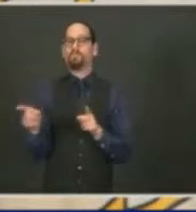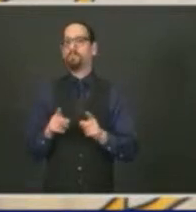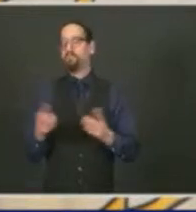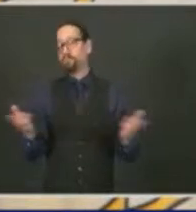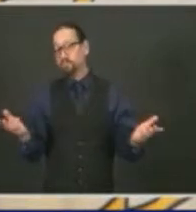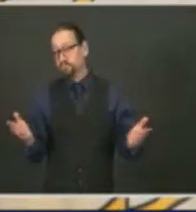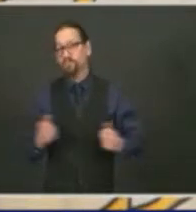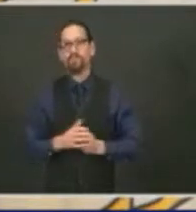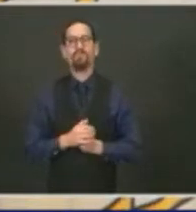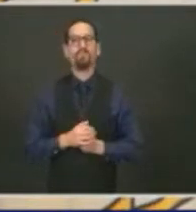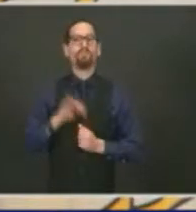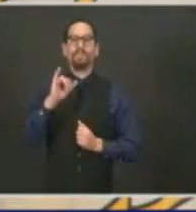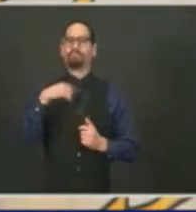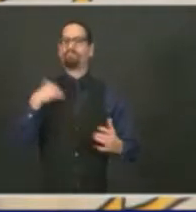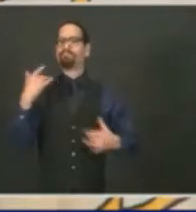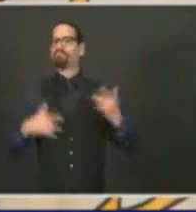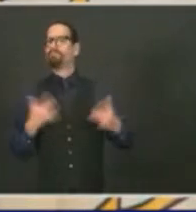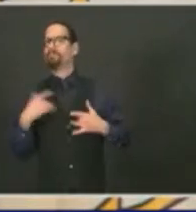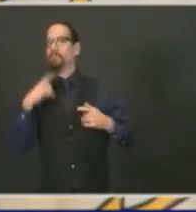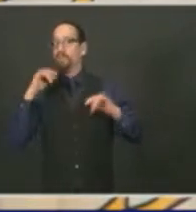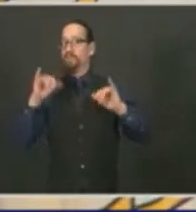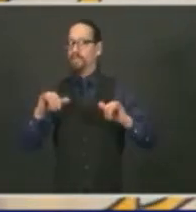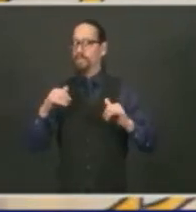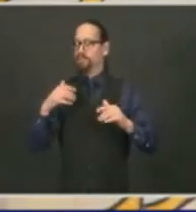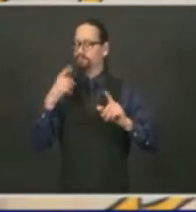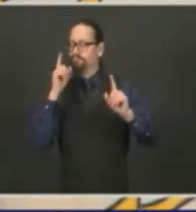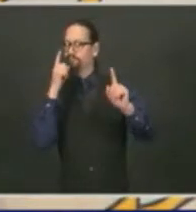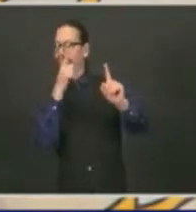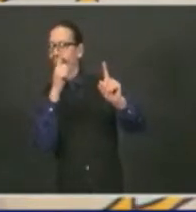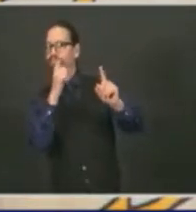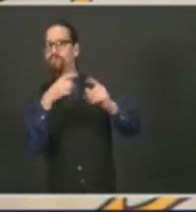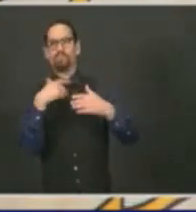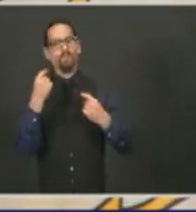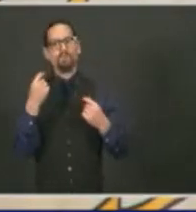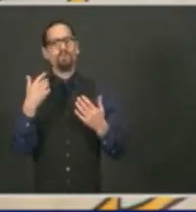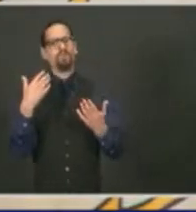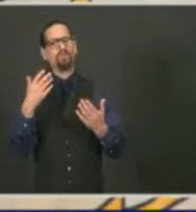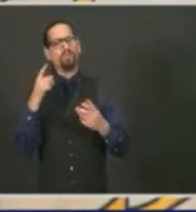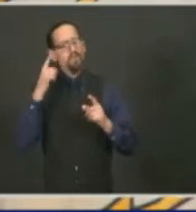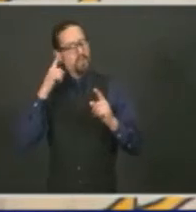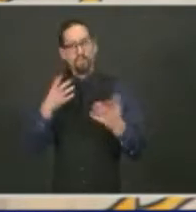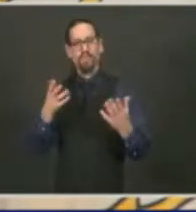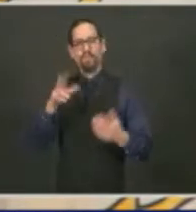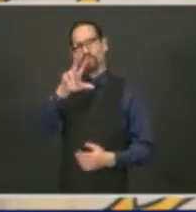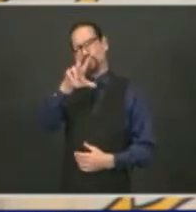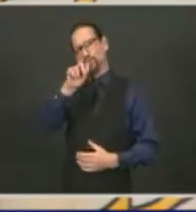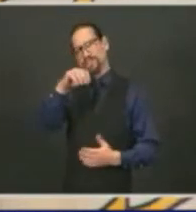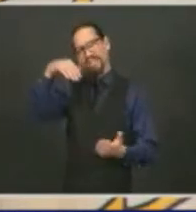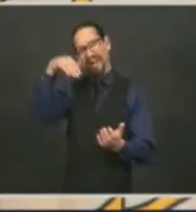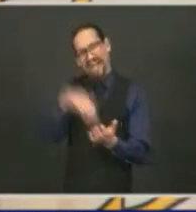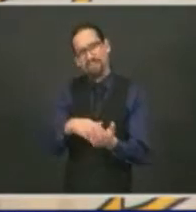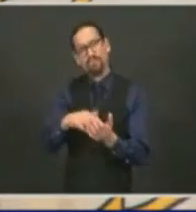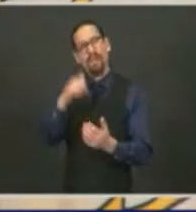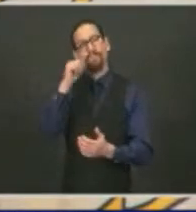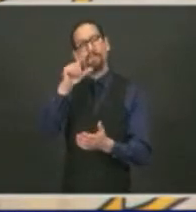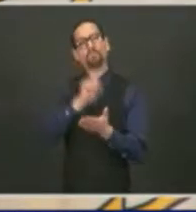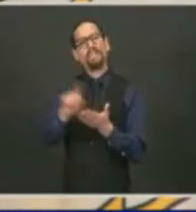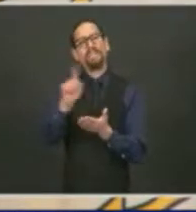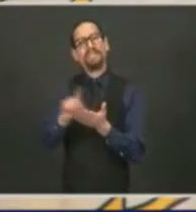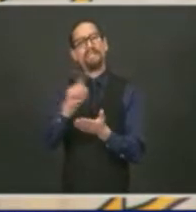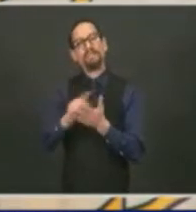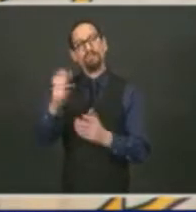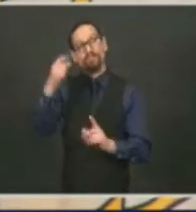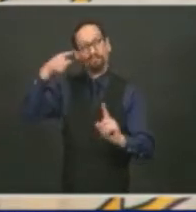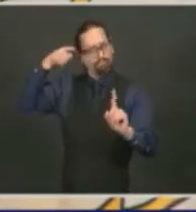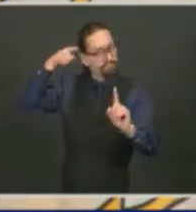goal is to use 30,000 tests every week in our schools, and